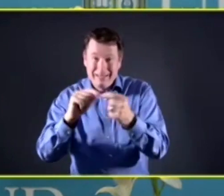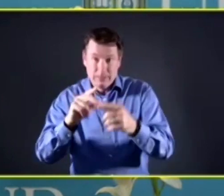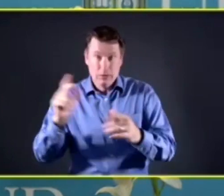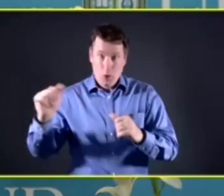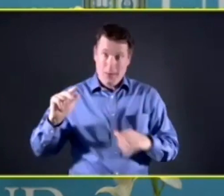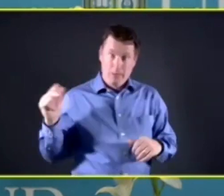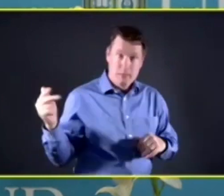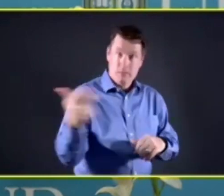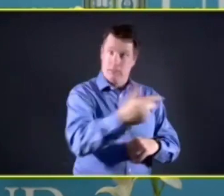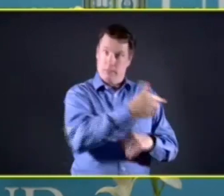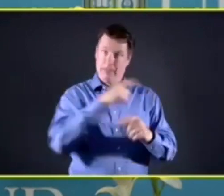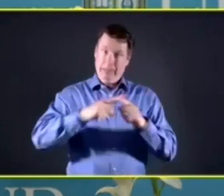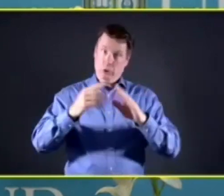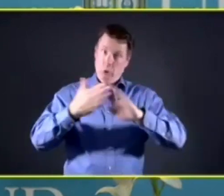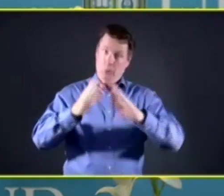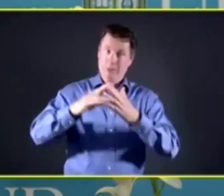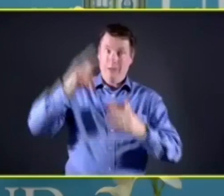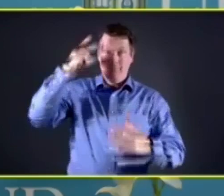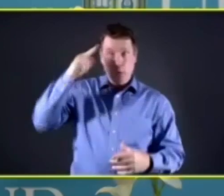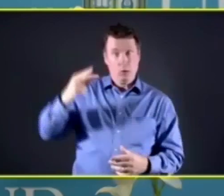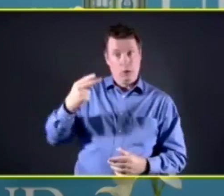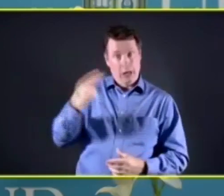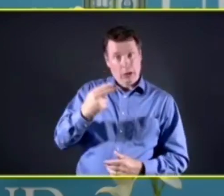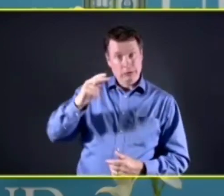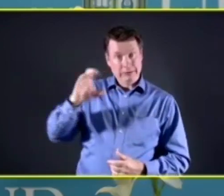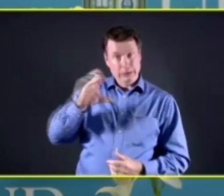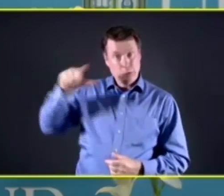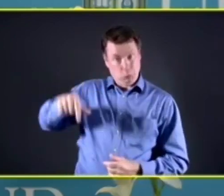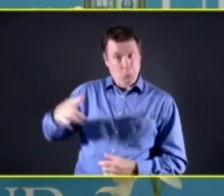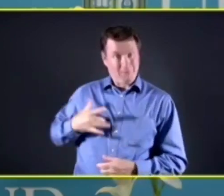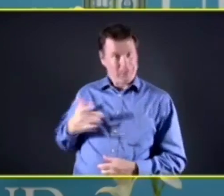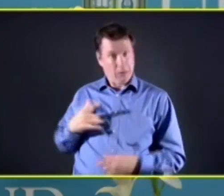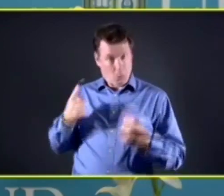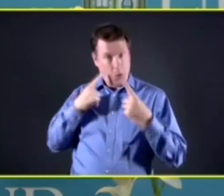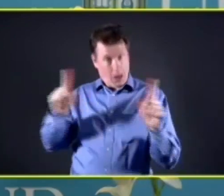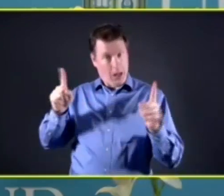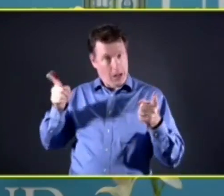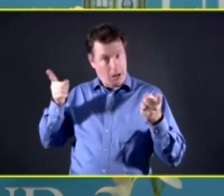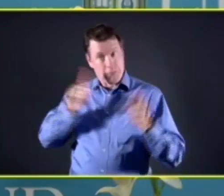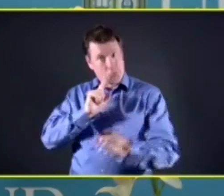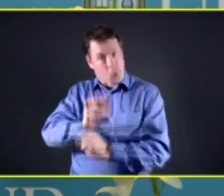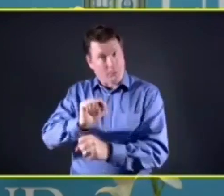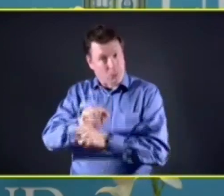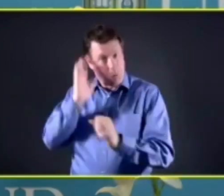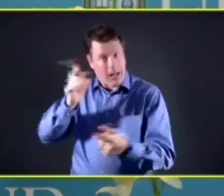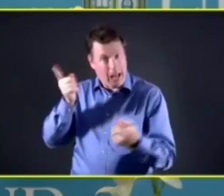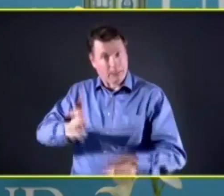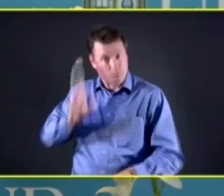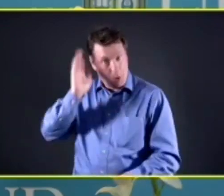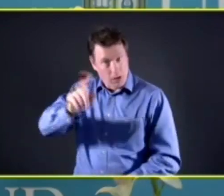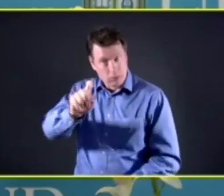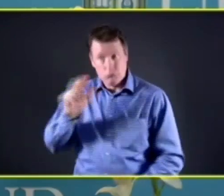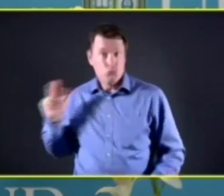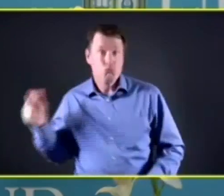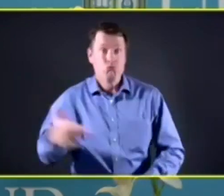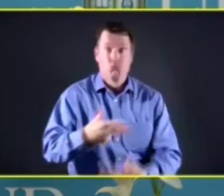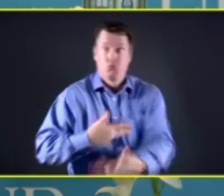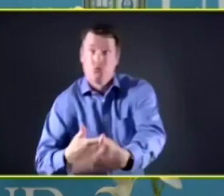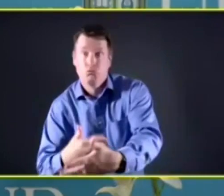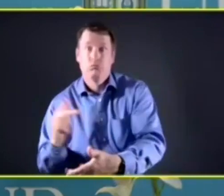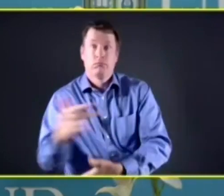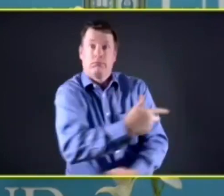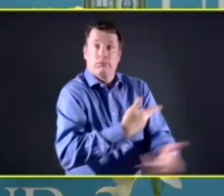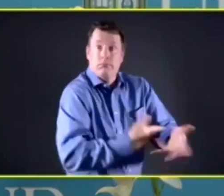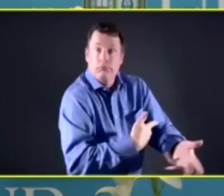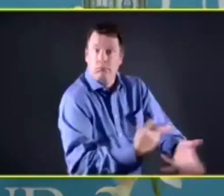you, or how likely do you think that is to happen? Yeah, we're exploring that. I think it's really, when we're talking about working particularly with